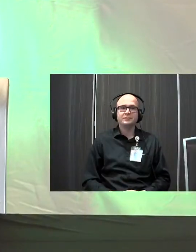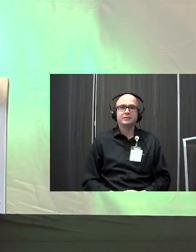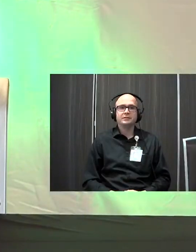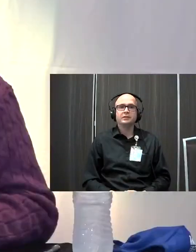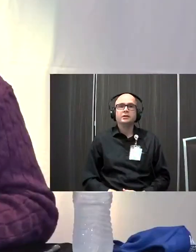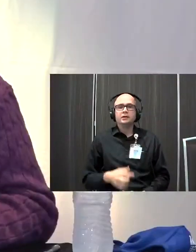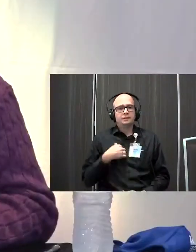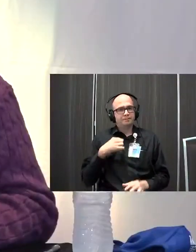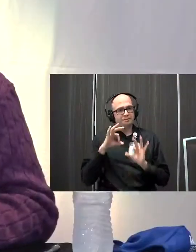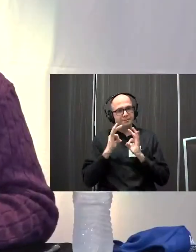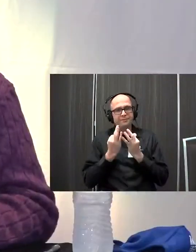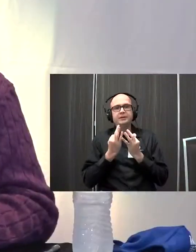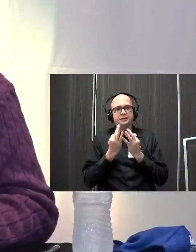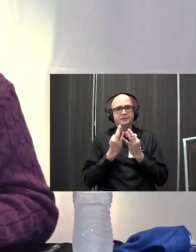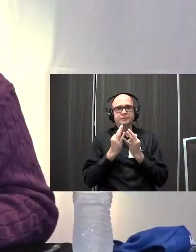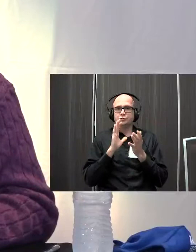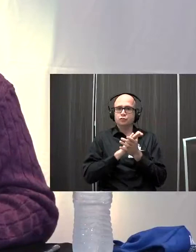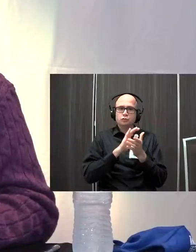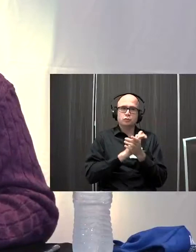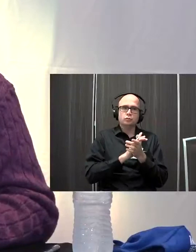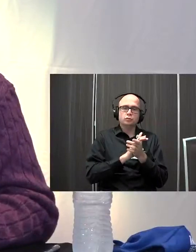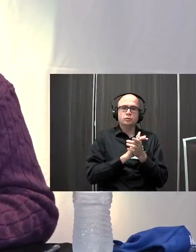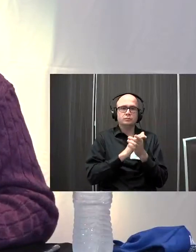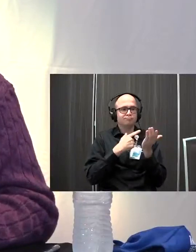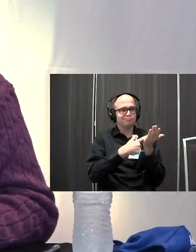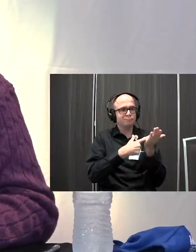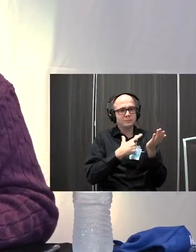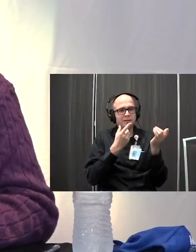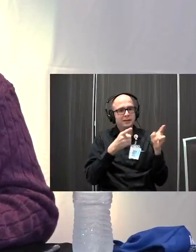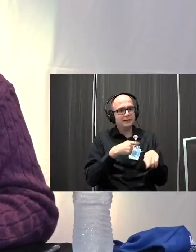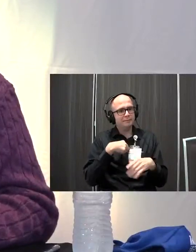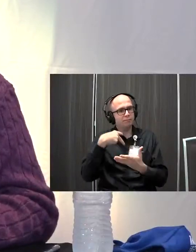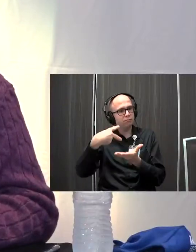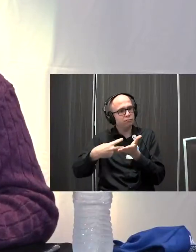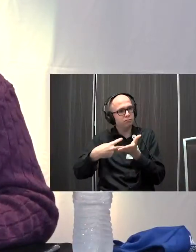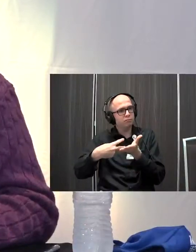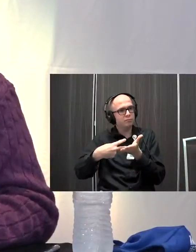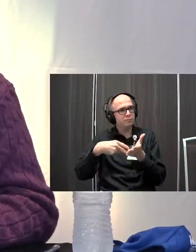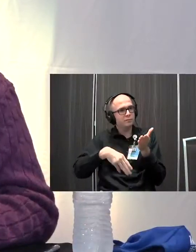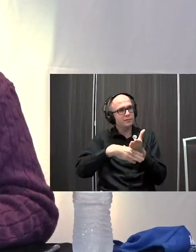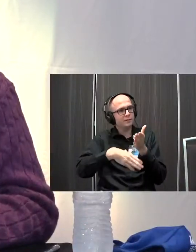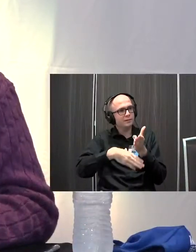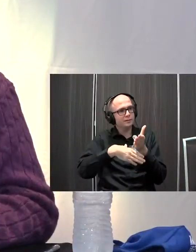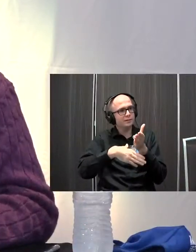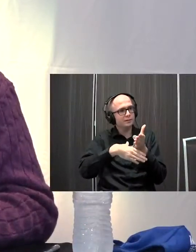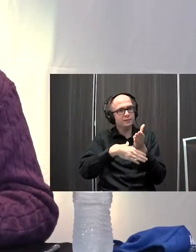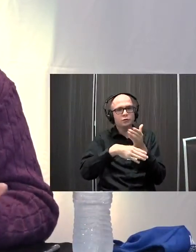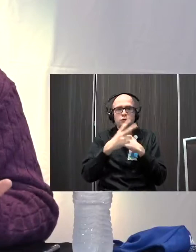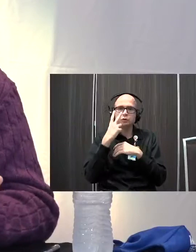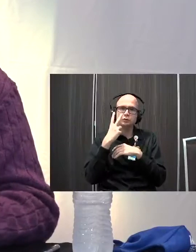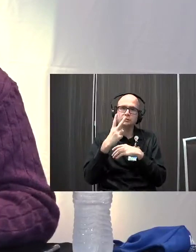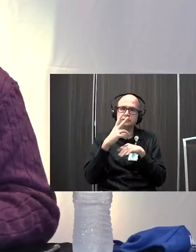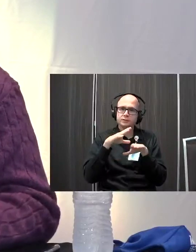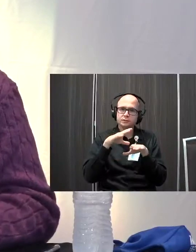talked to a lot of families about, and even like schools about, all of a sudden my child's laying on the ground and kind of kicking. And you'll see that at